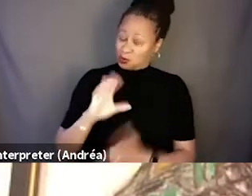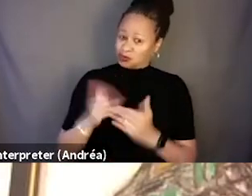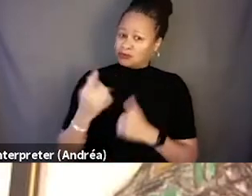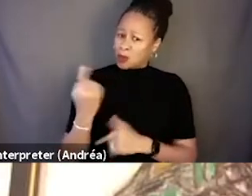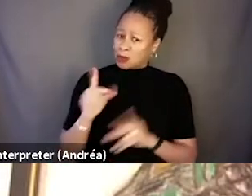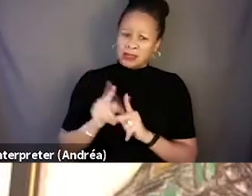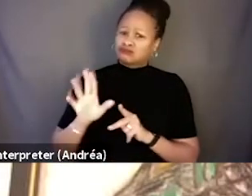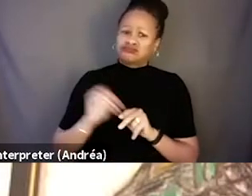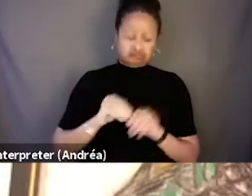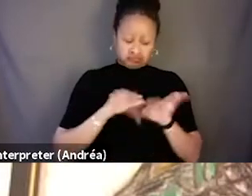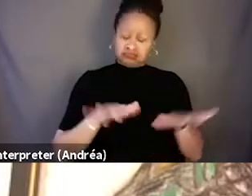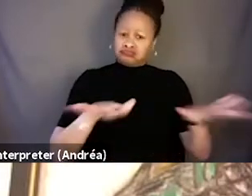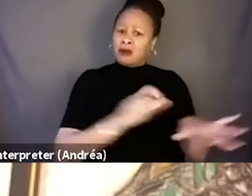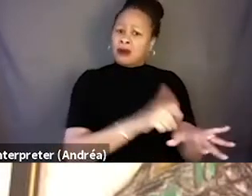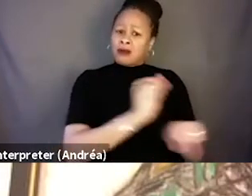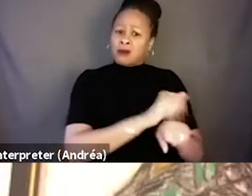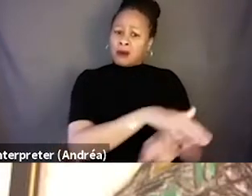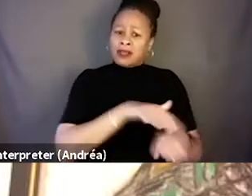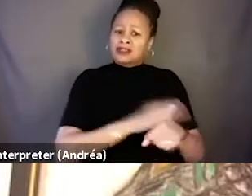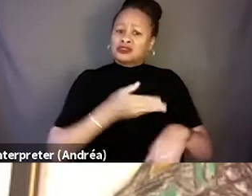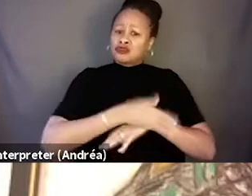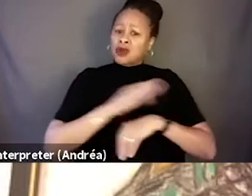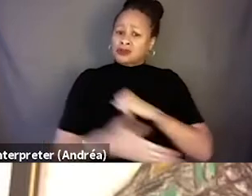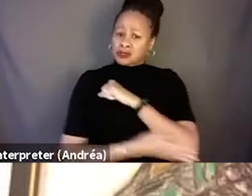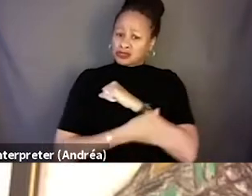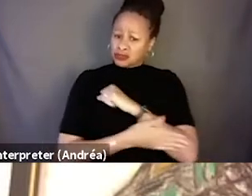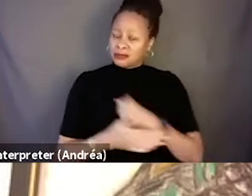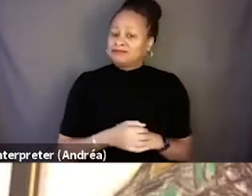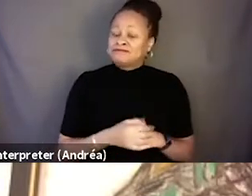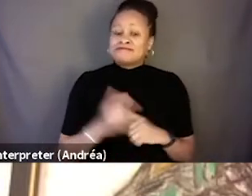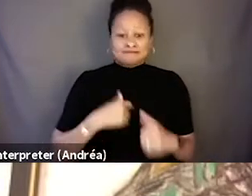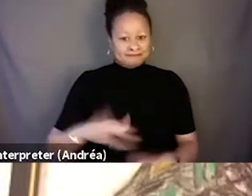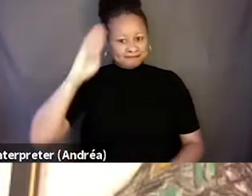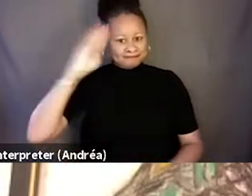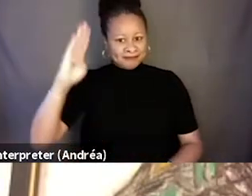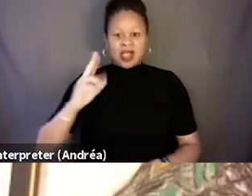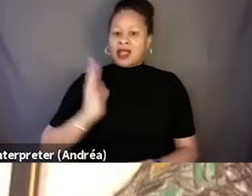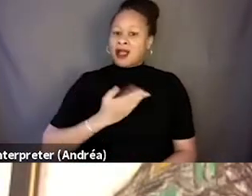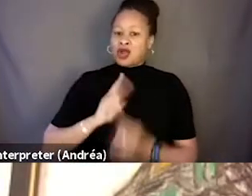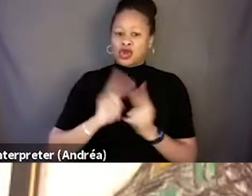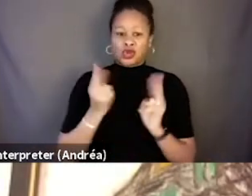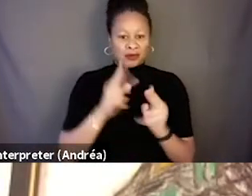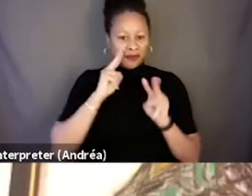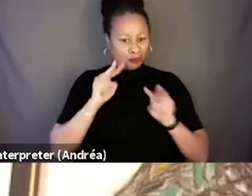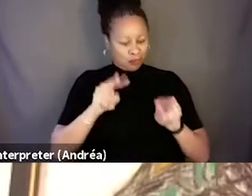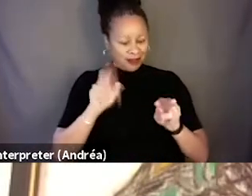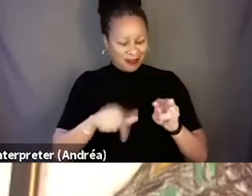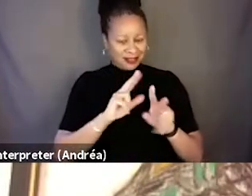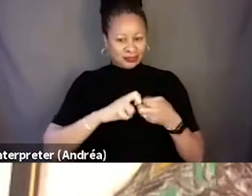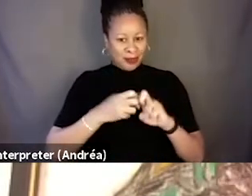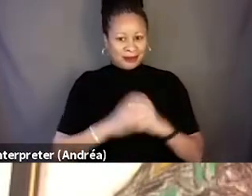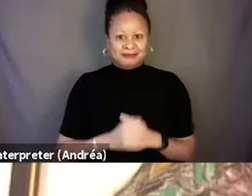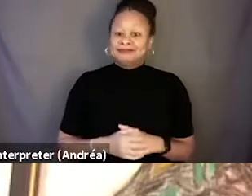country, but in workplaces around the nation. So I salute the union for looking into this. And today